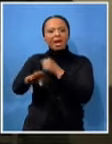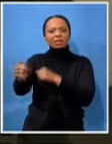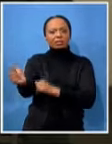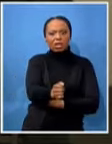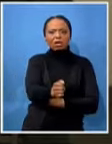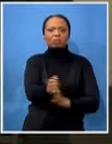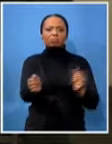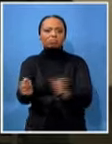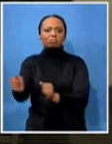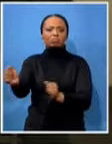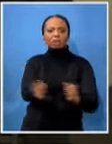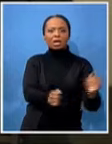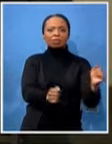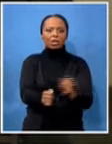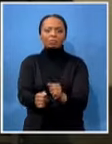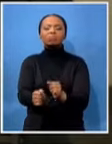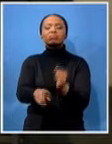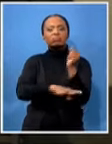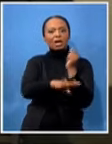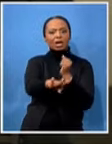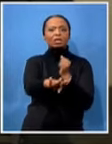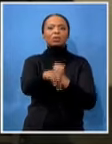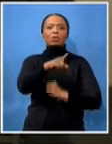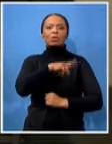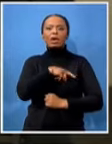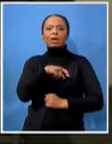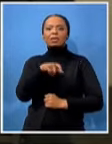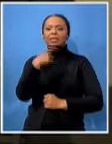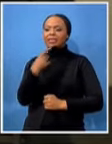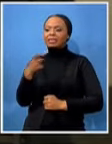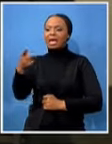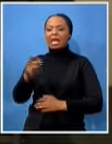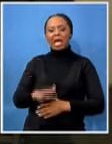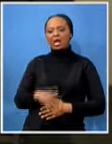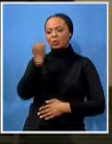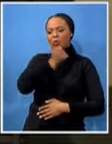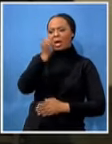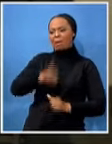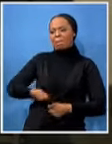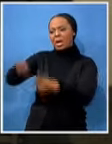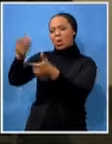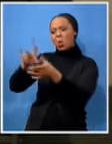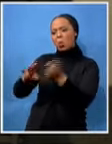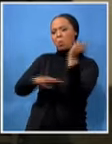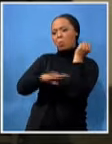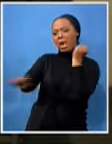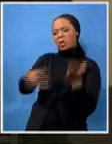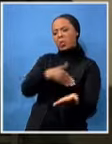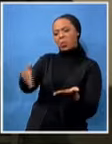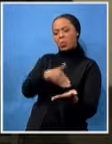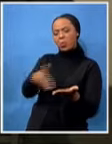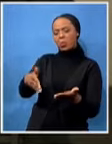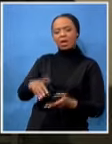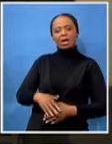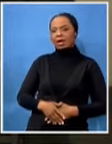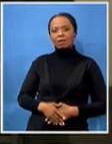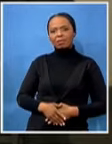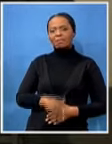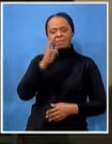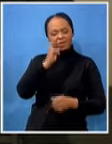the gate to be told that there's no bed available for you. There are those who may not be admitted. That's because of the